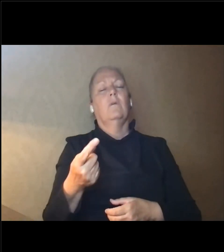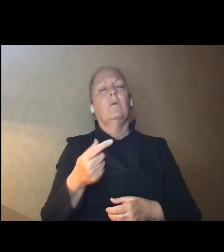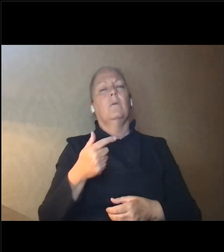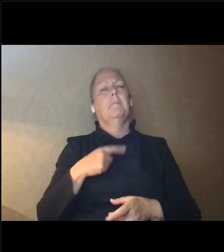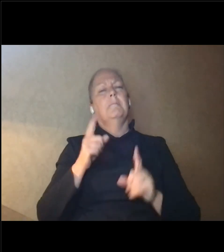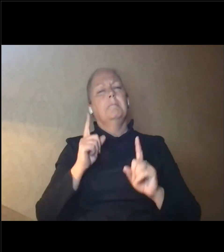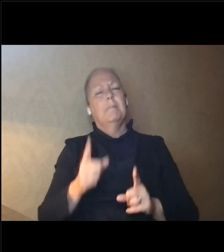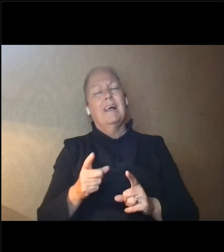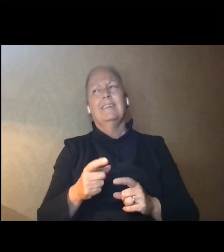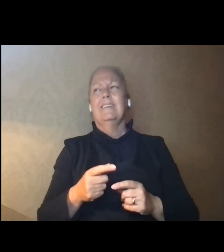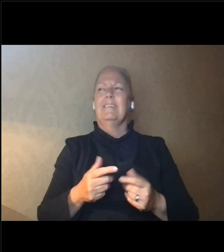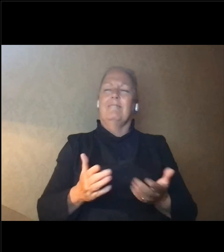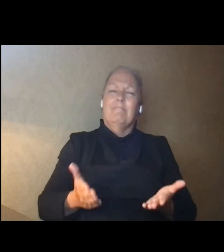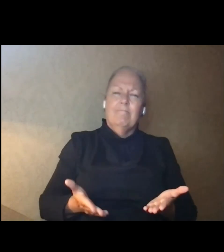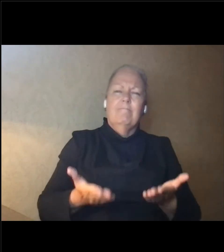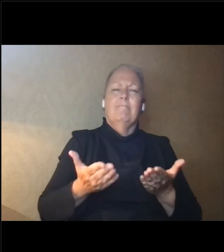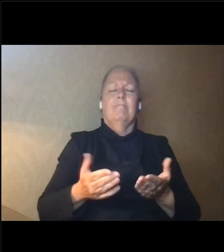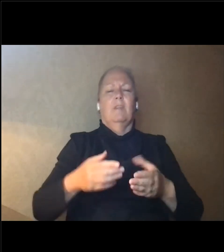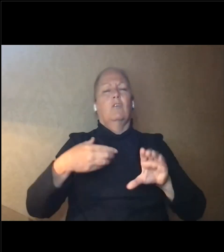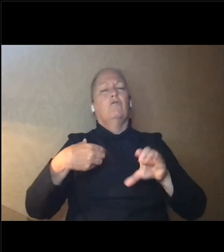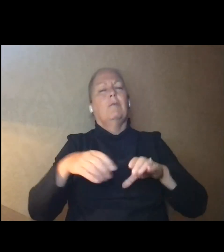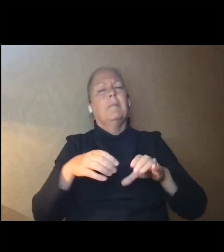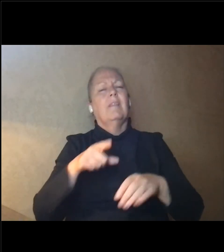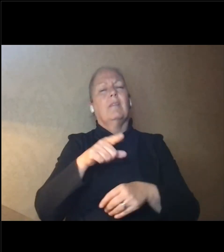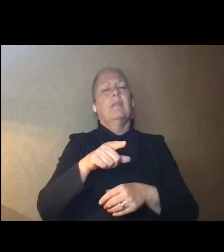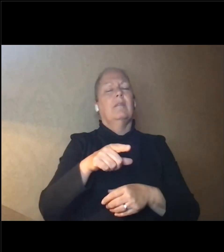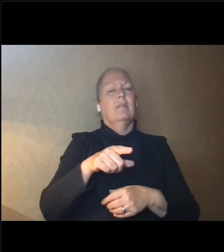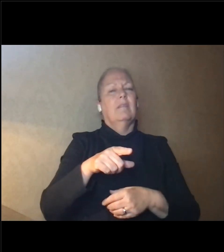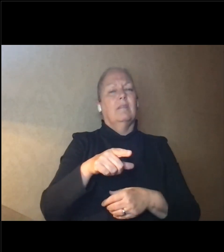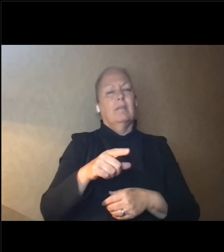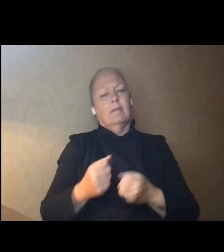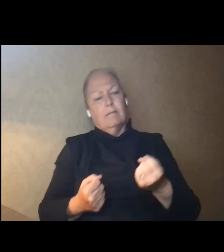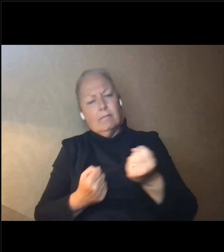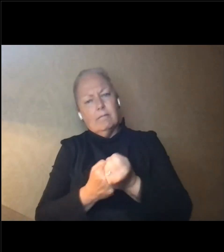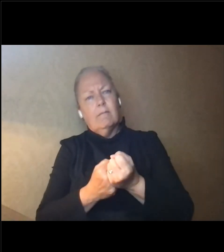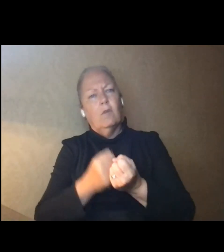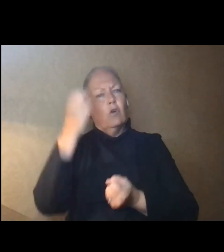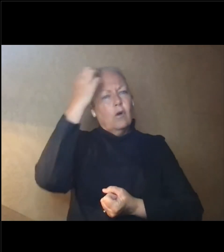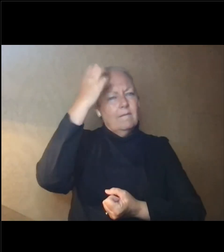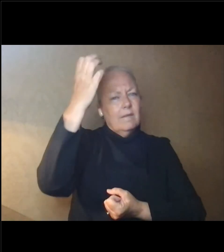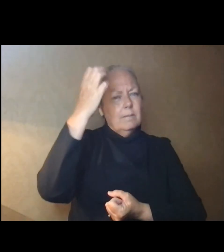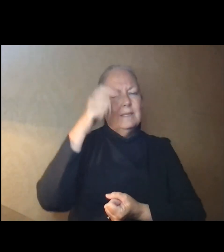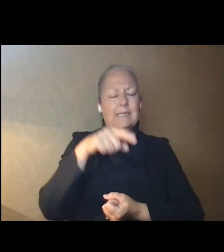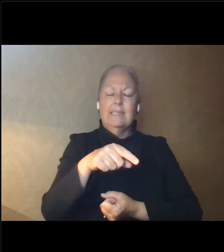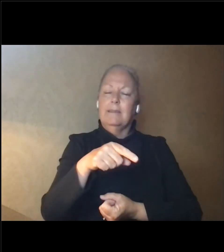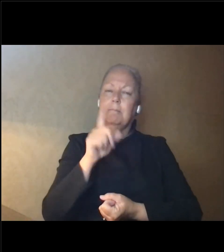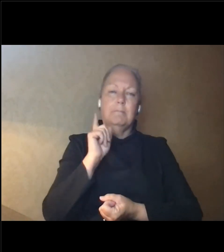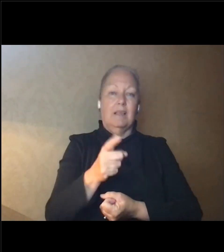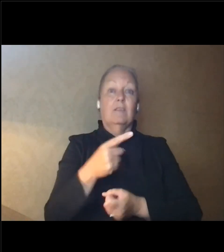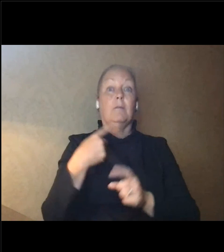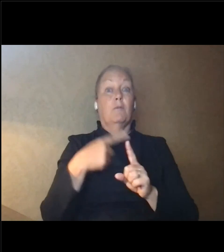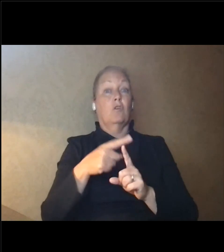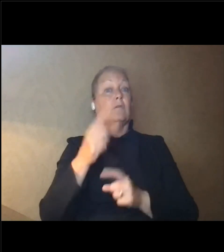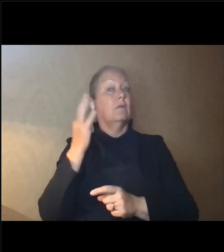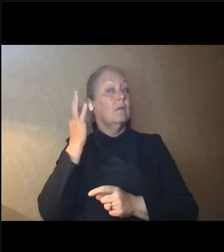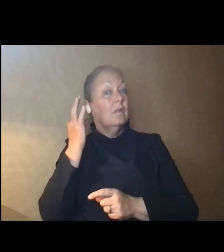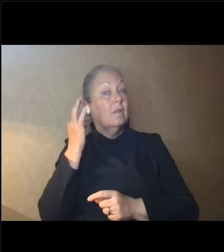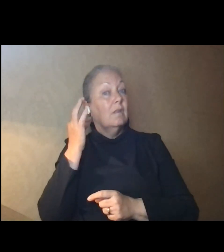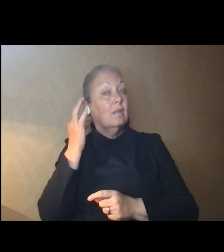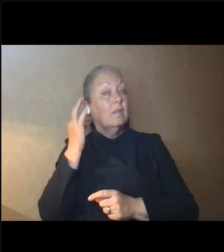strengthen the rehabilitation governance, and especially from the gender perspective also. And it can be done